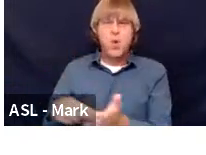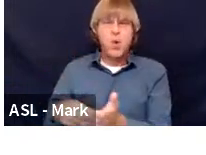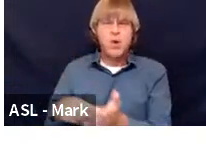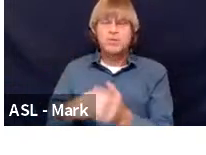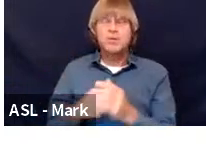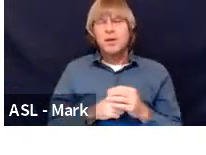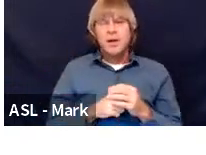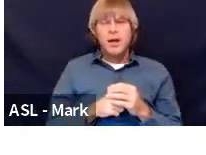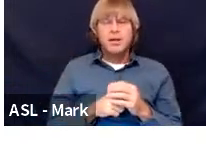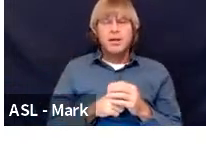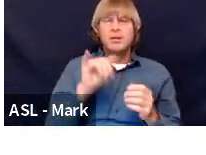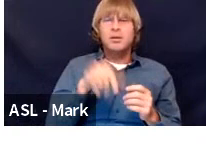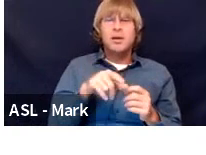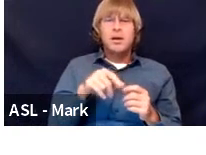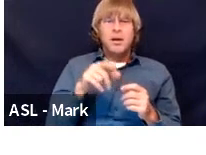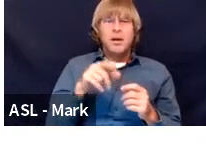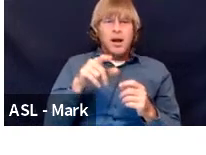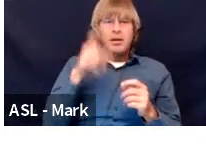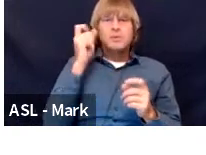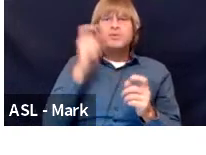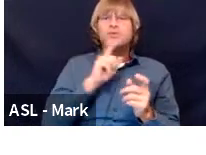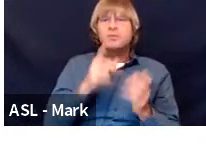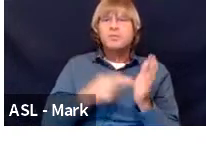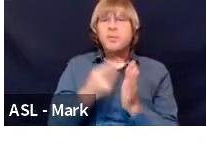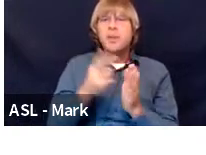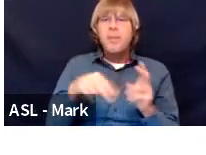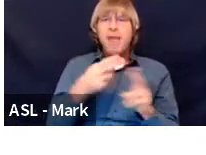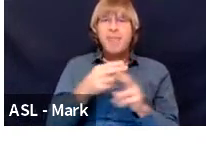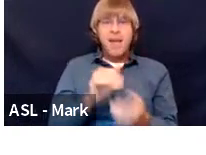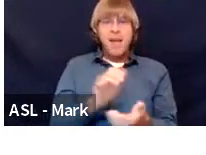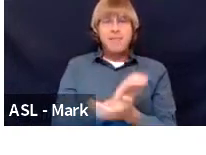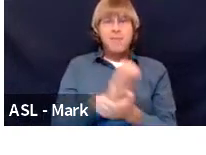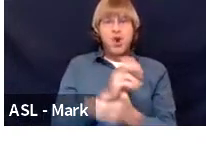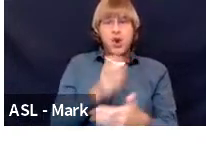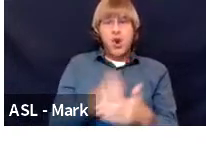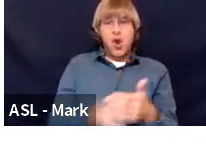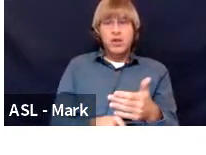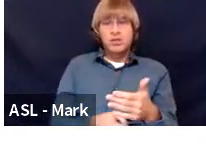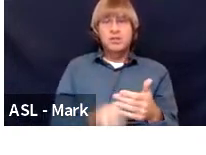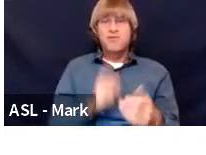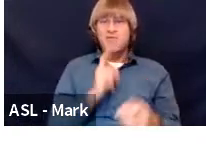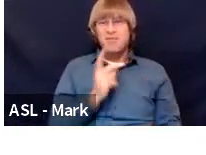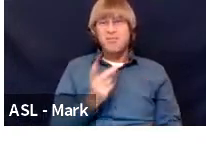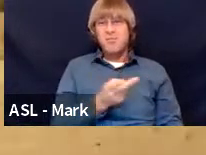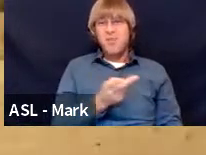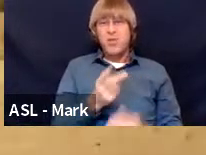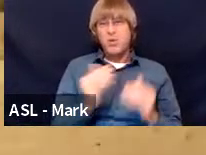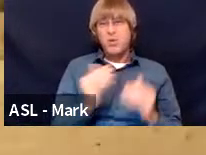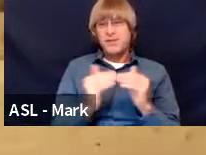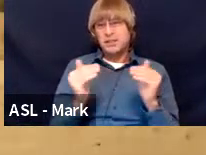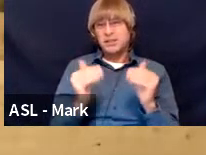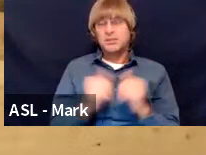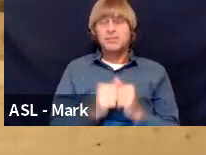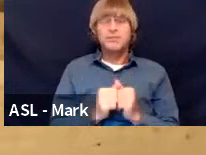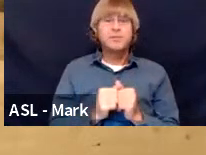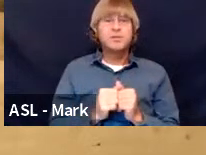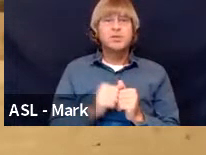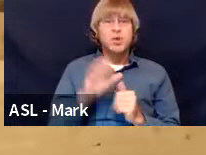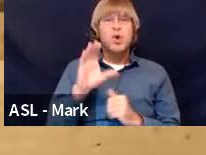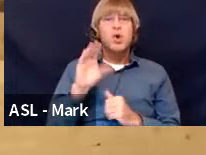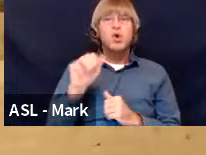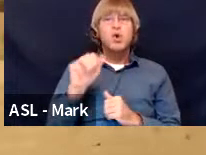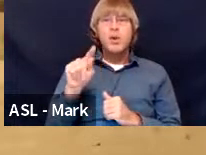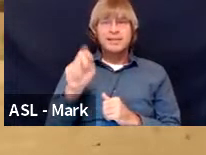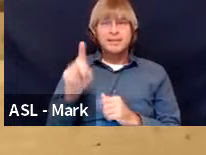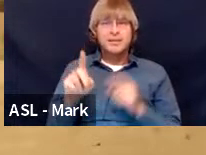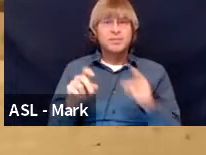This is kind of a trick question because honestly, in terms of the paper cost, they're both equivalent. So coated